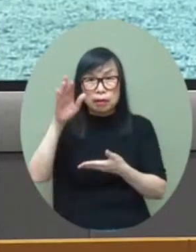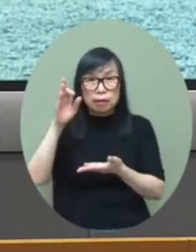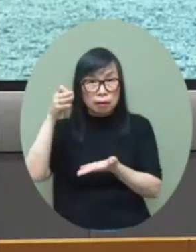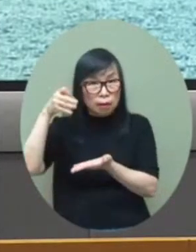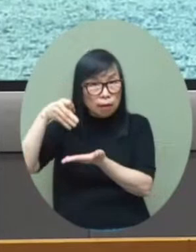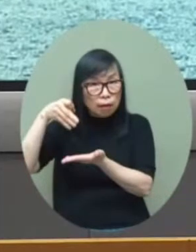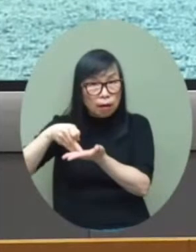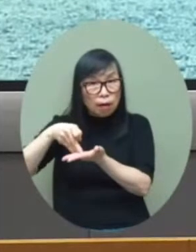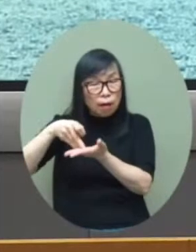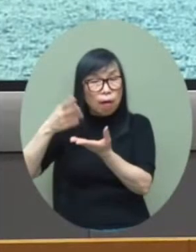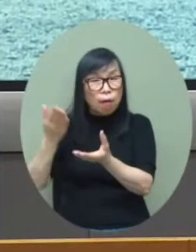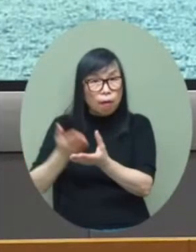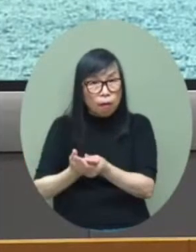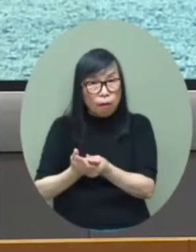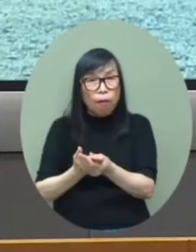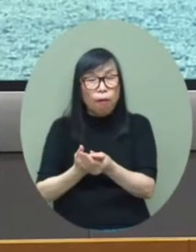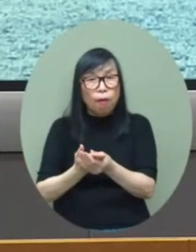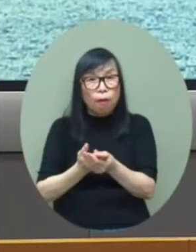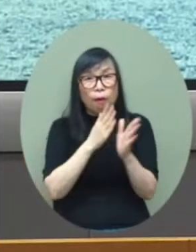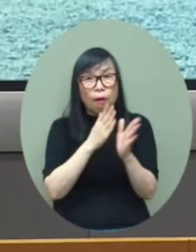Now, for the newly declared